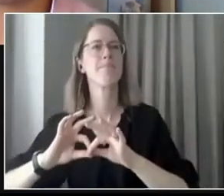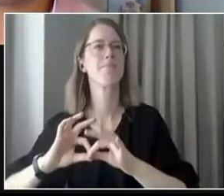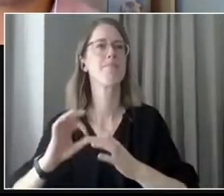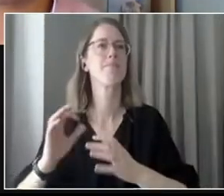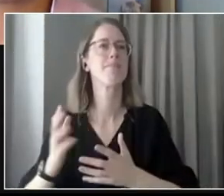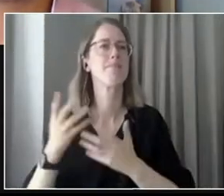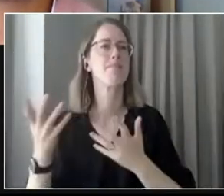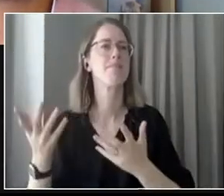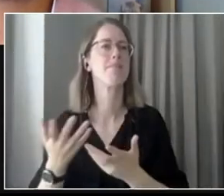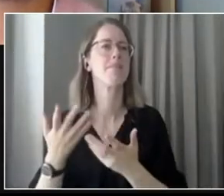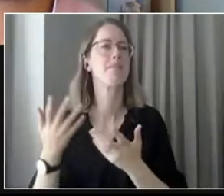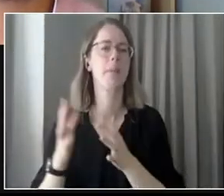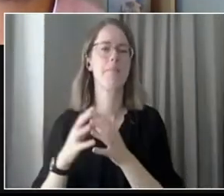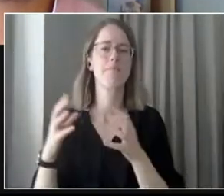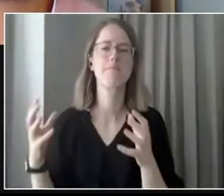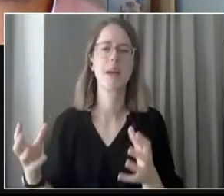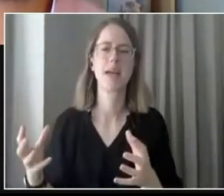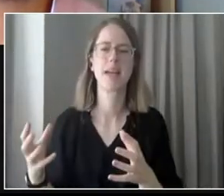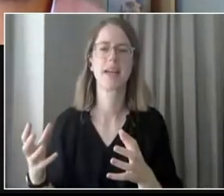big,